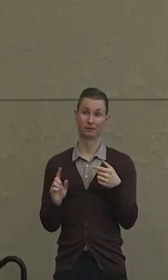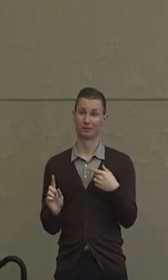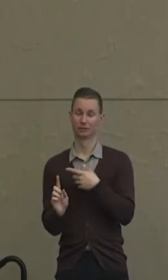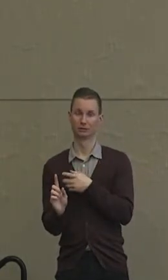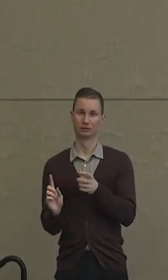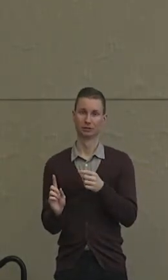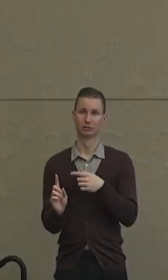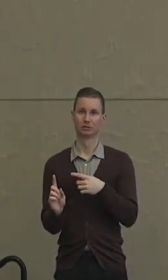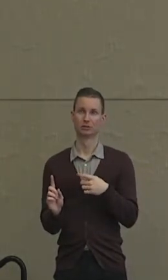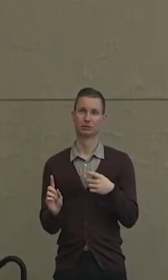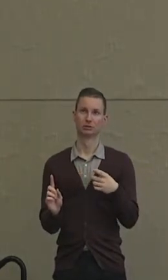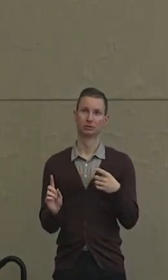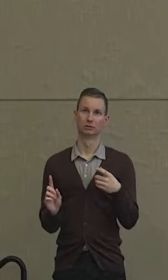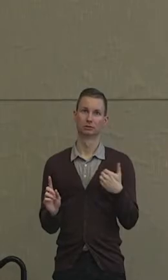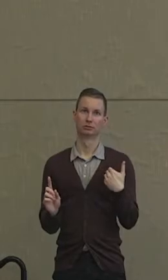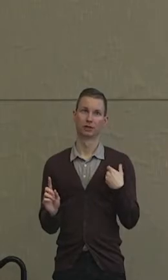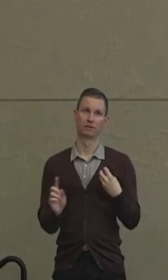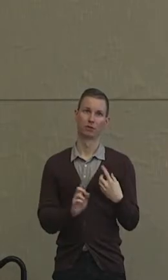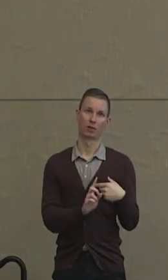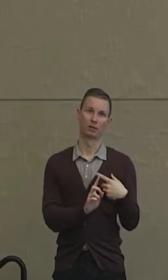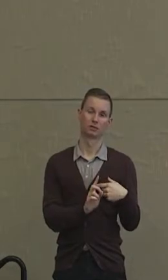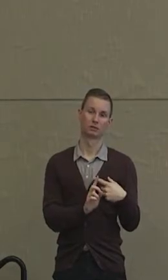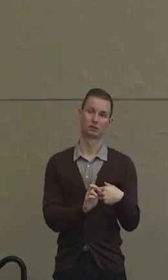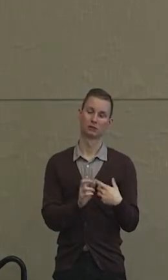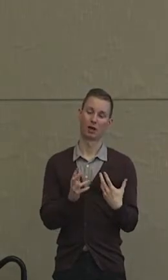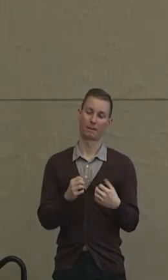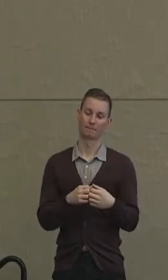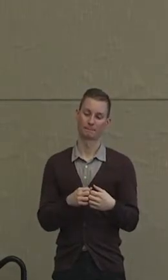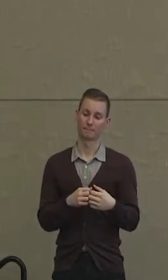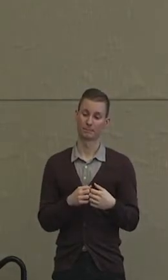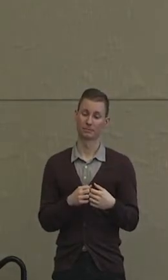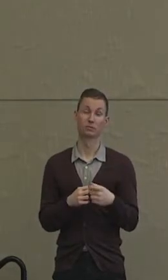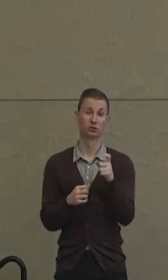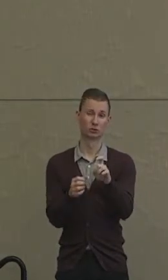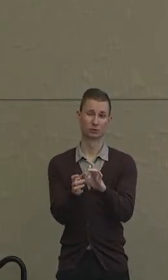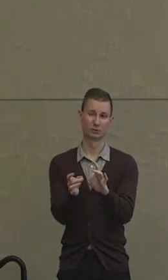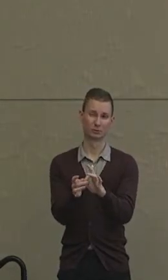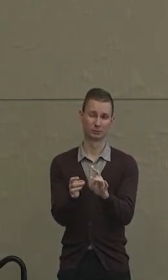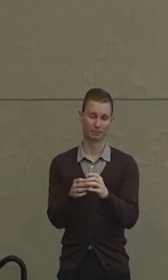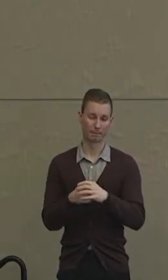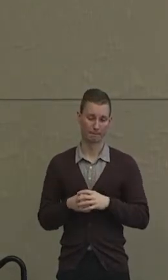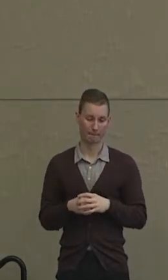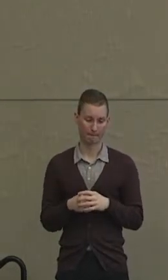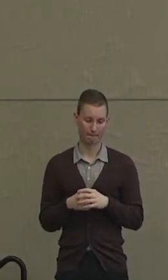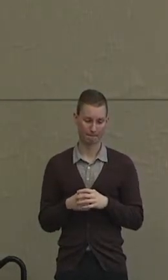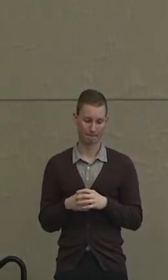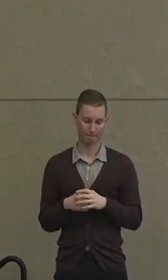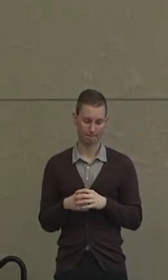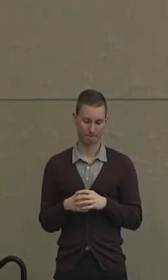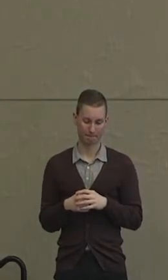place for the past several months. I should mention that